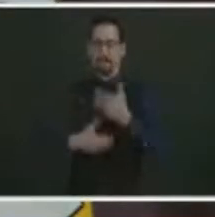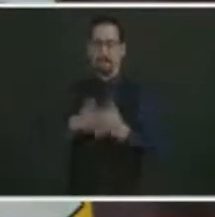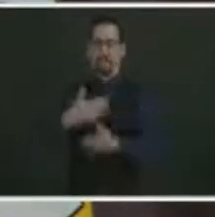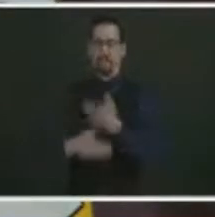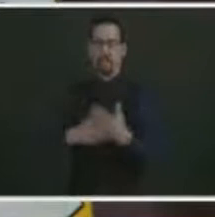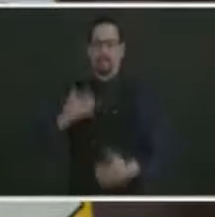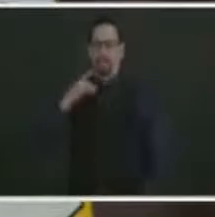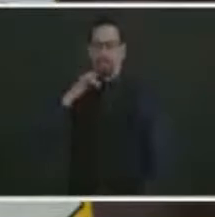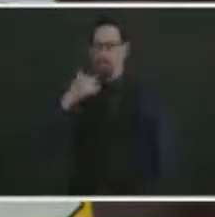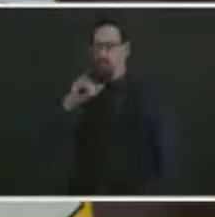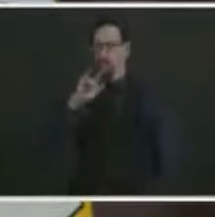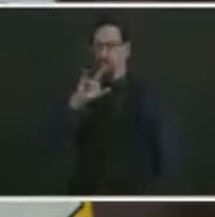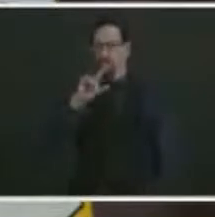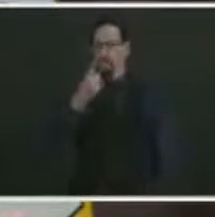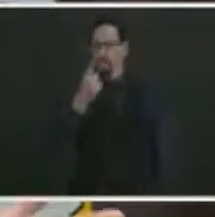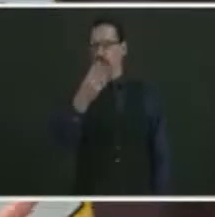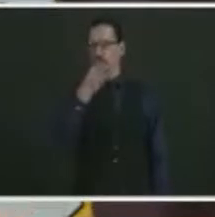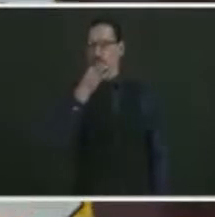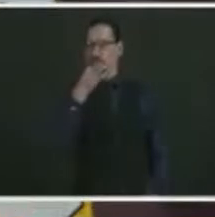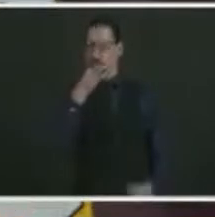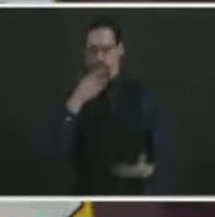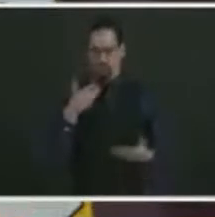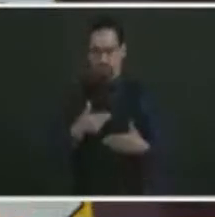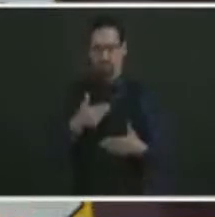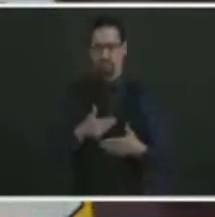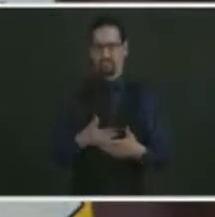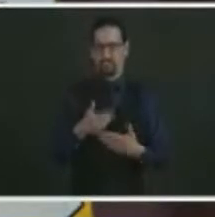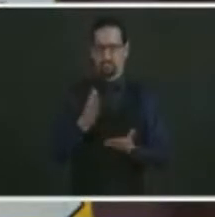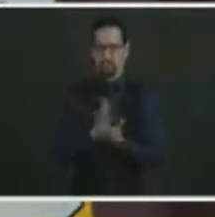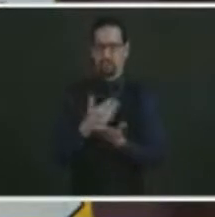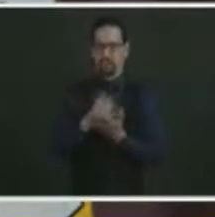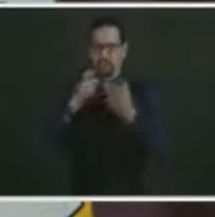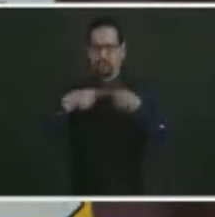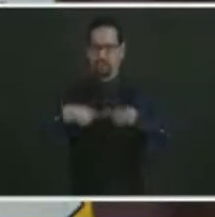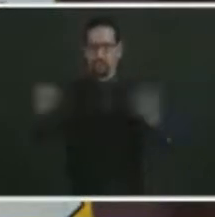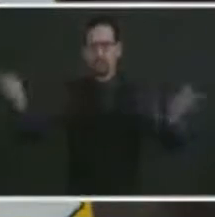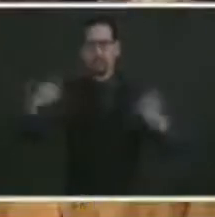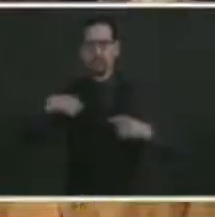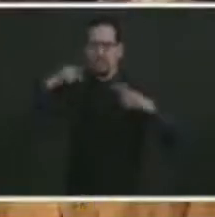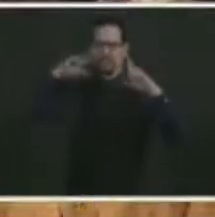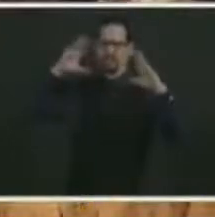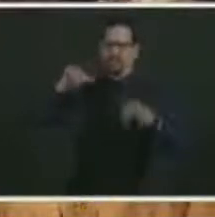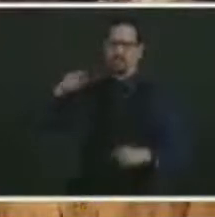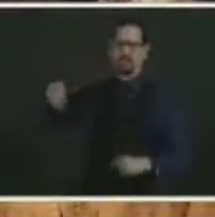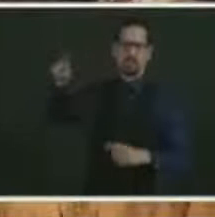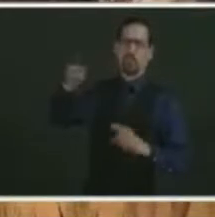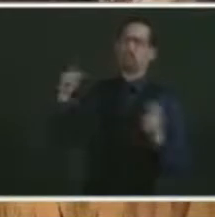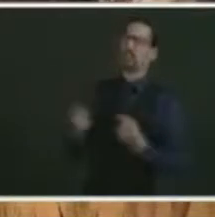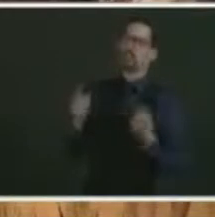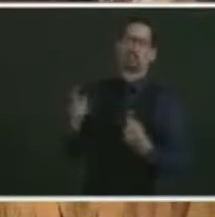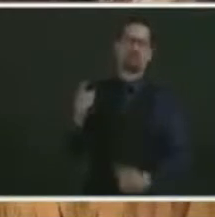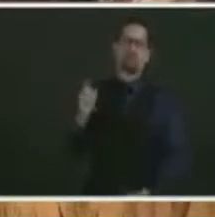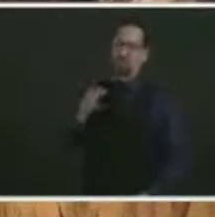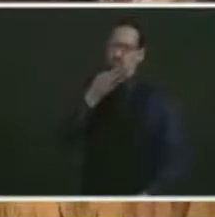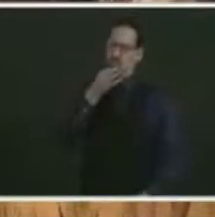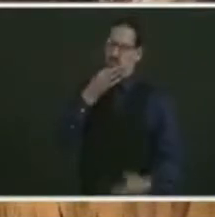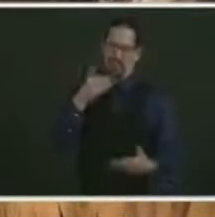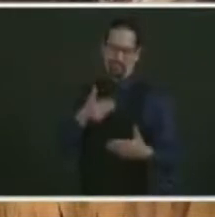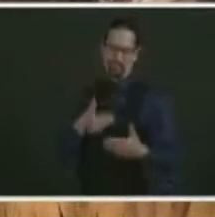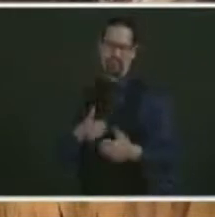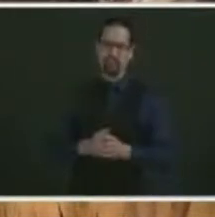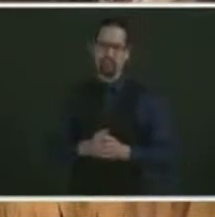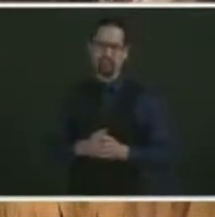budget. So I think they're going to do something. I hope they are, and I spend a lot of time pushing for it. Governor, last night,